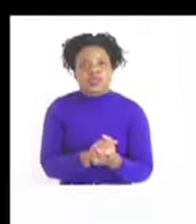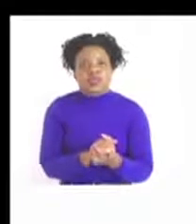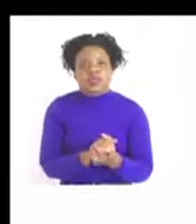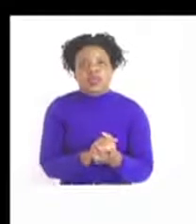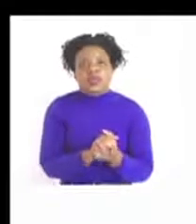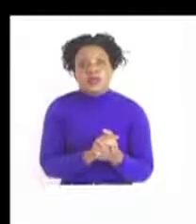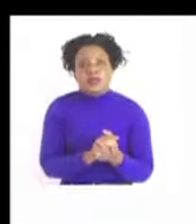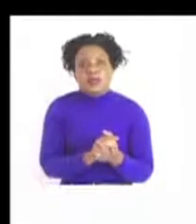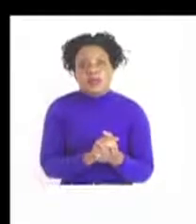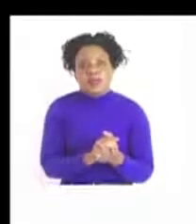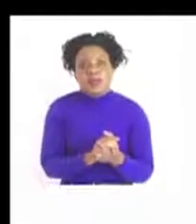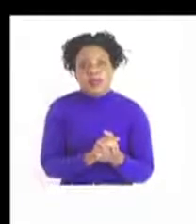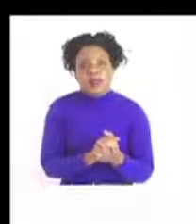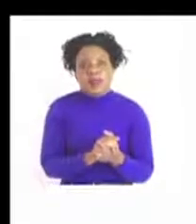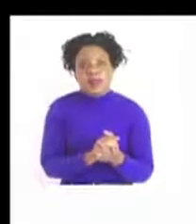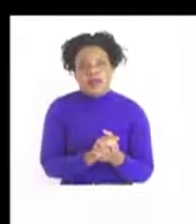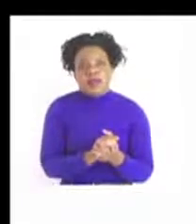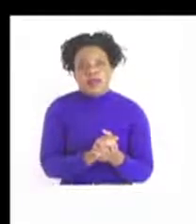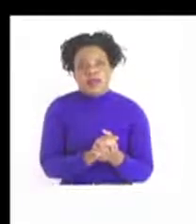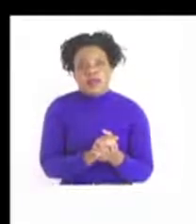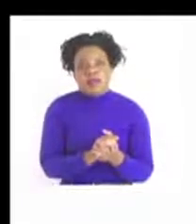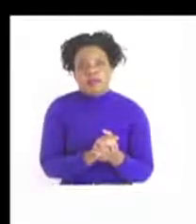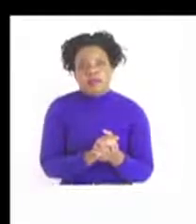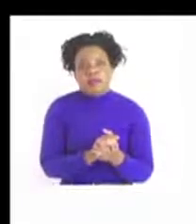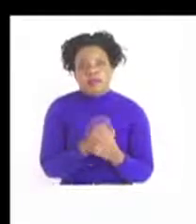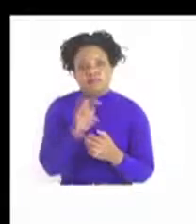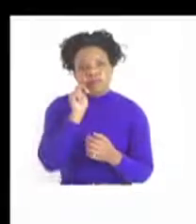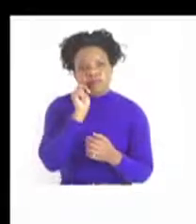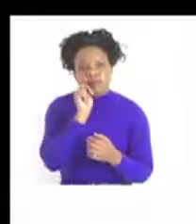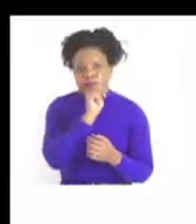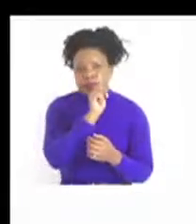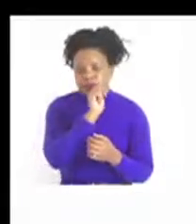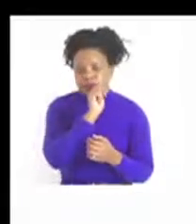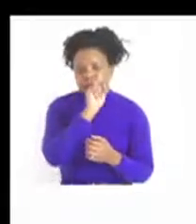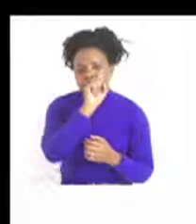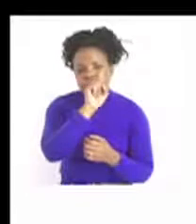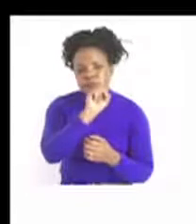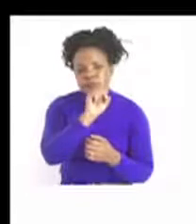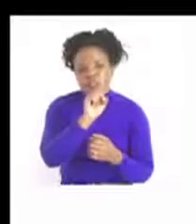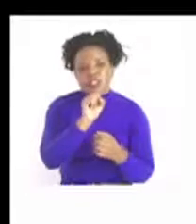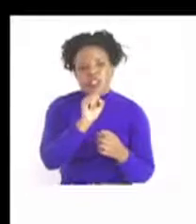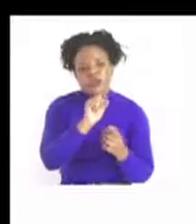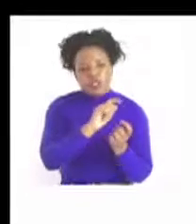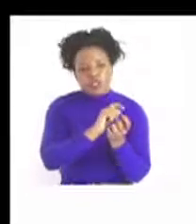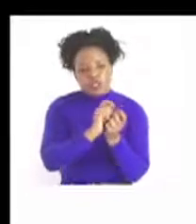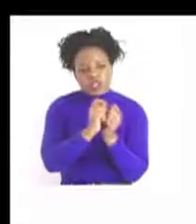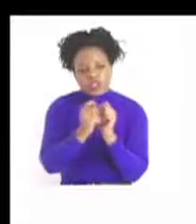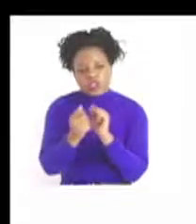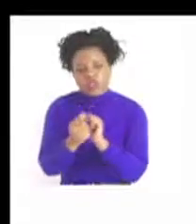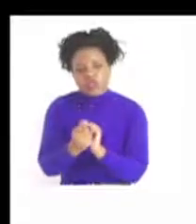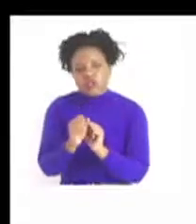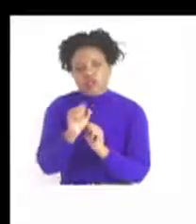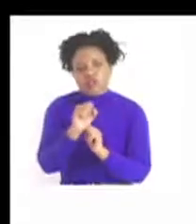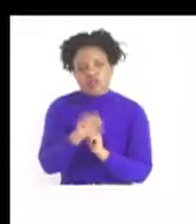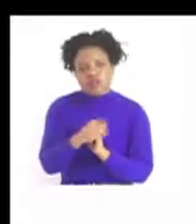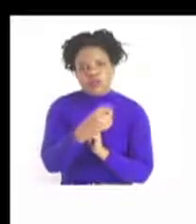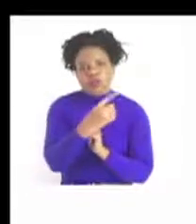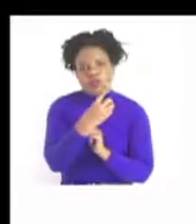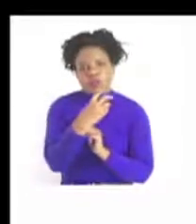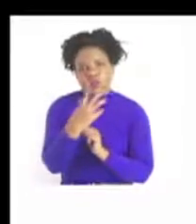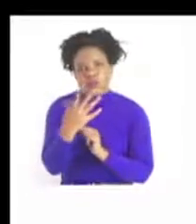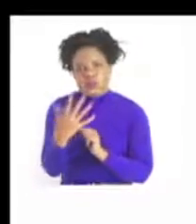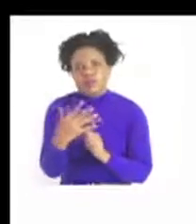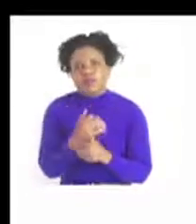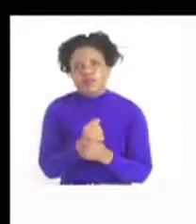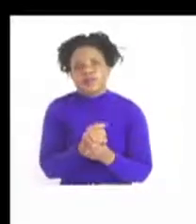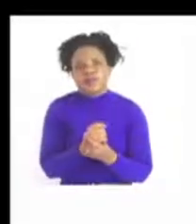place, thing, or idea. In general, we form plural nouns by adding the letter